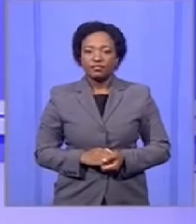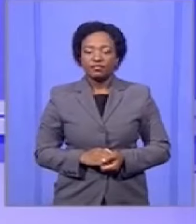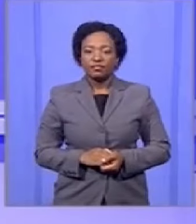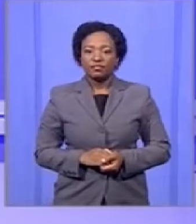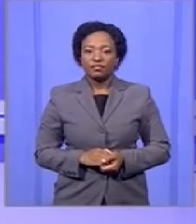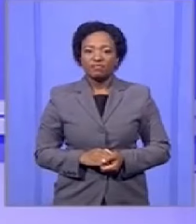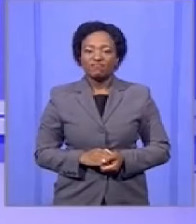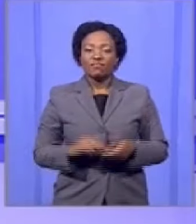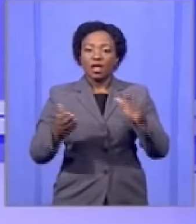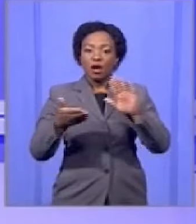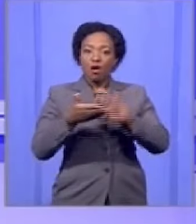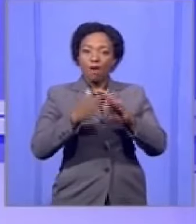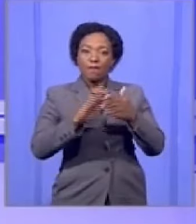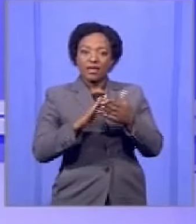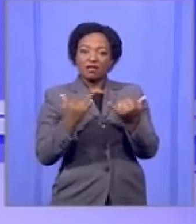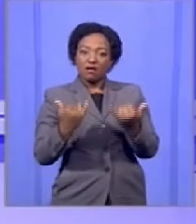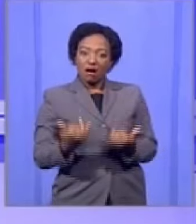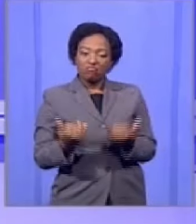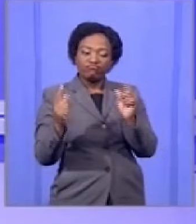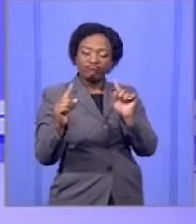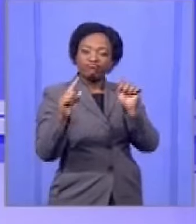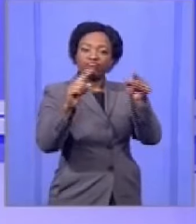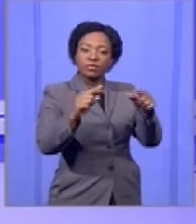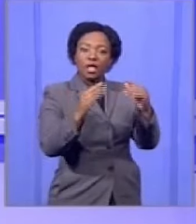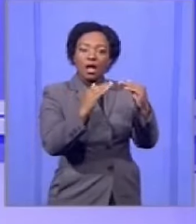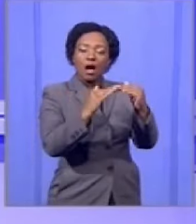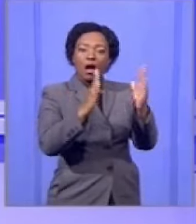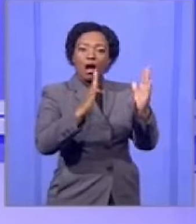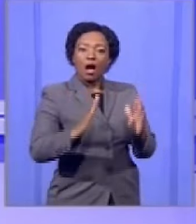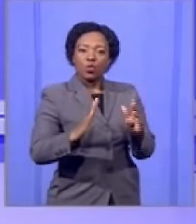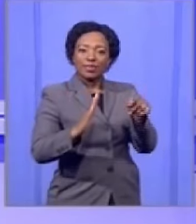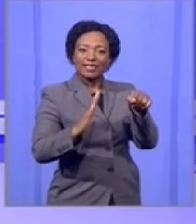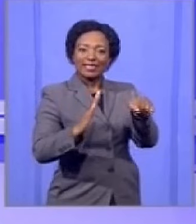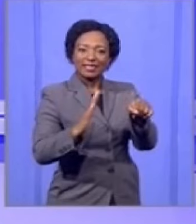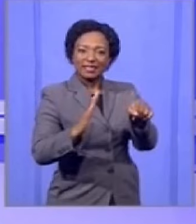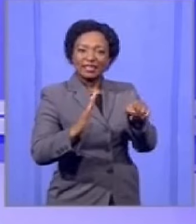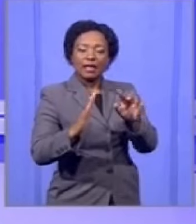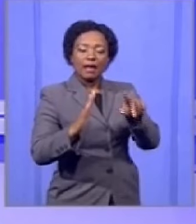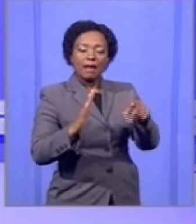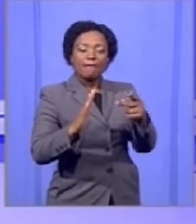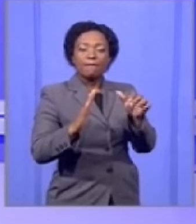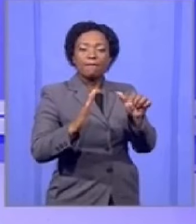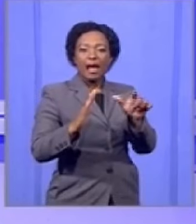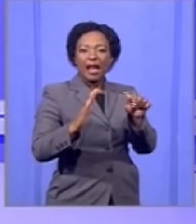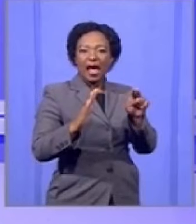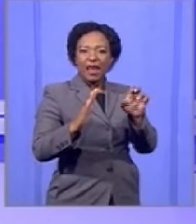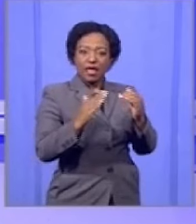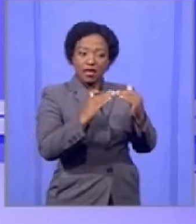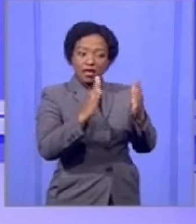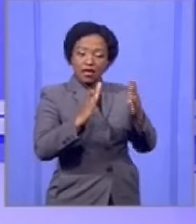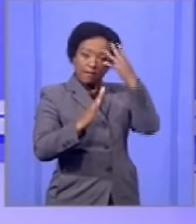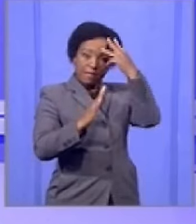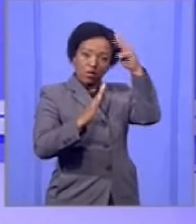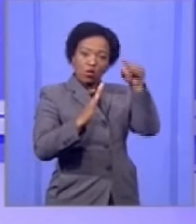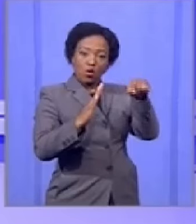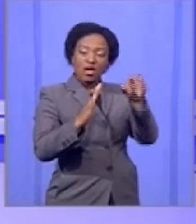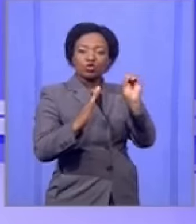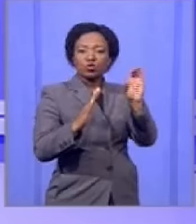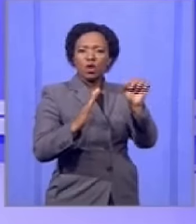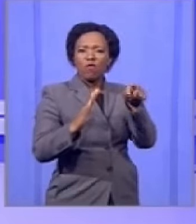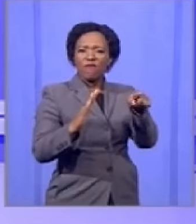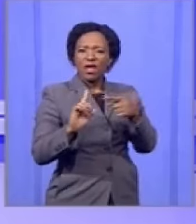Baagi ba tswelela go isa dikgomotso kwa legaeng la ga Phalane kwa Soshanguve kwa bokone jwa Pretoria. Seno se latela go bolawa ka go